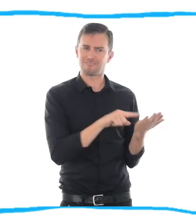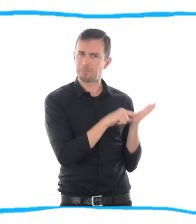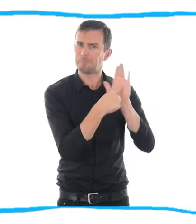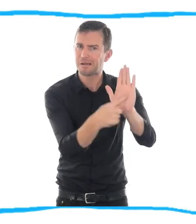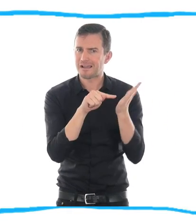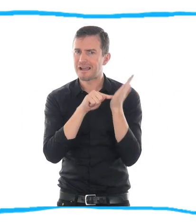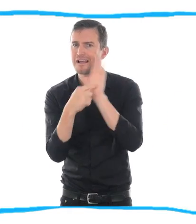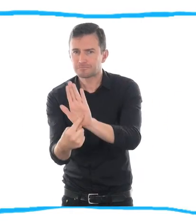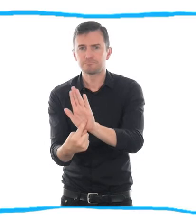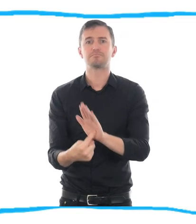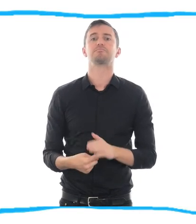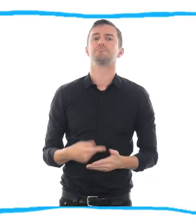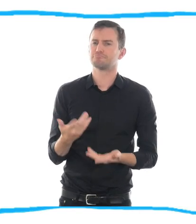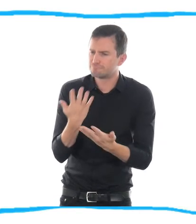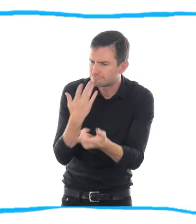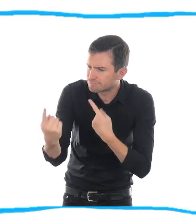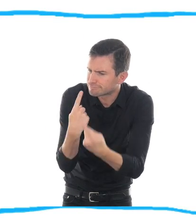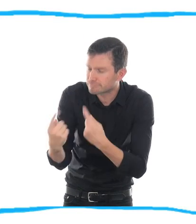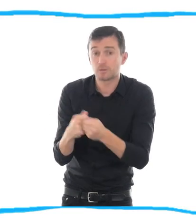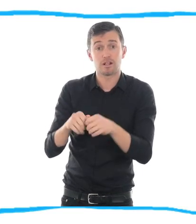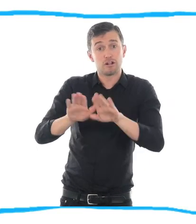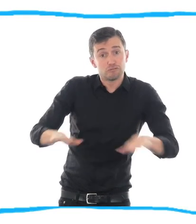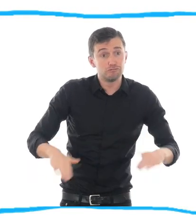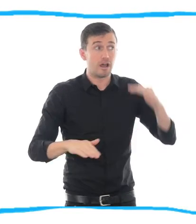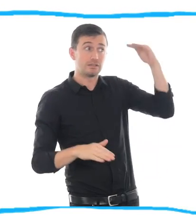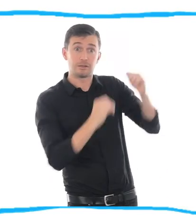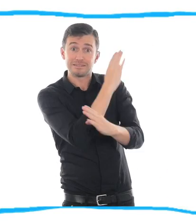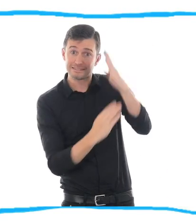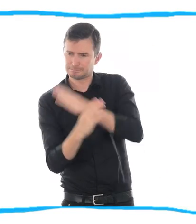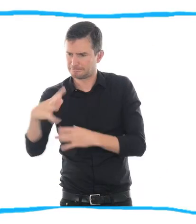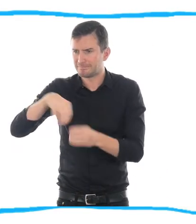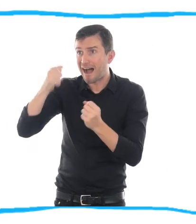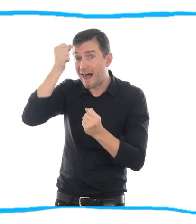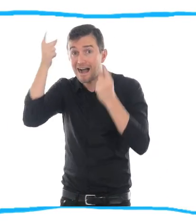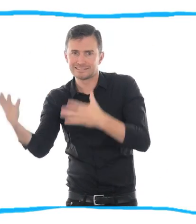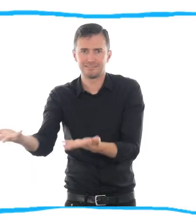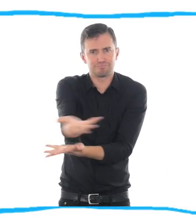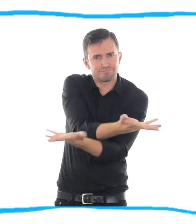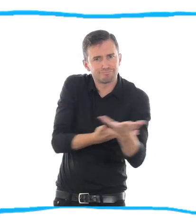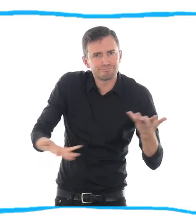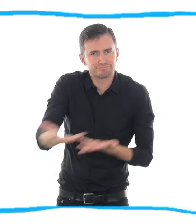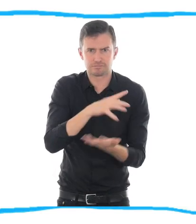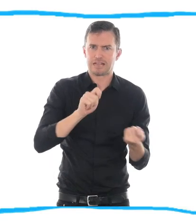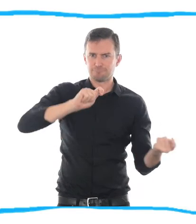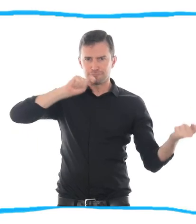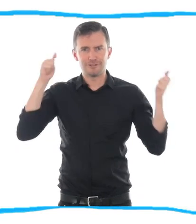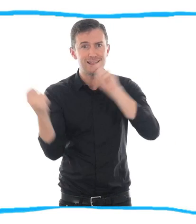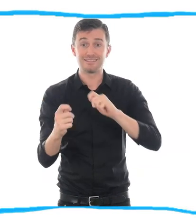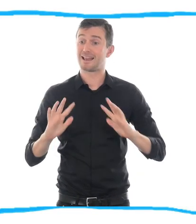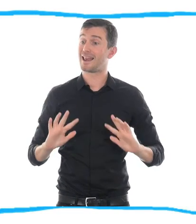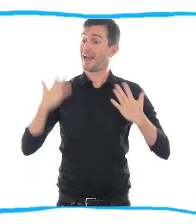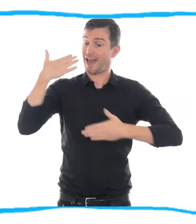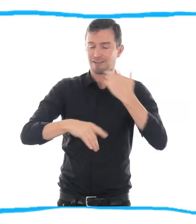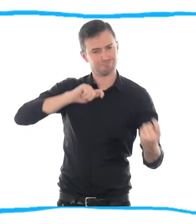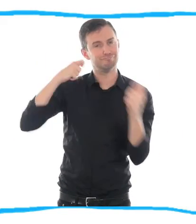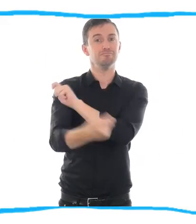ideas generated by children and adults with disabilities. If you do all that, you promote people with disabilities as agents of change in their